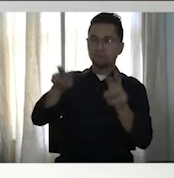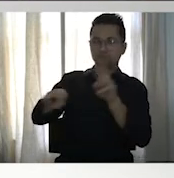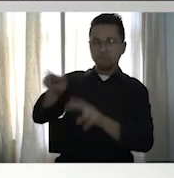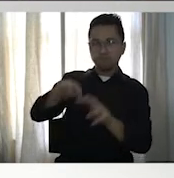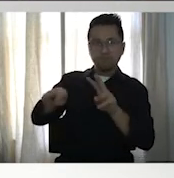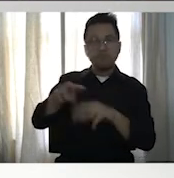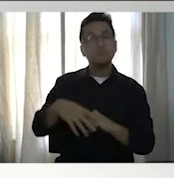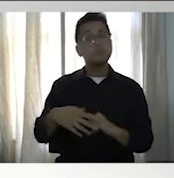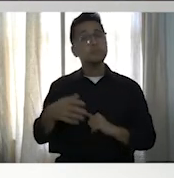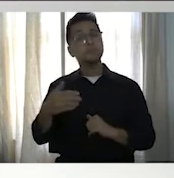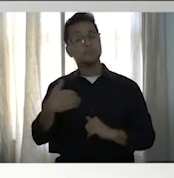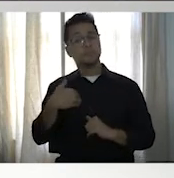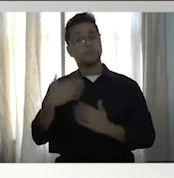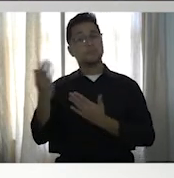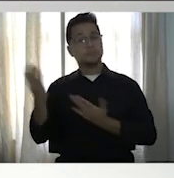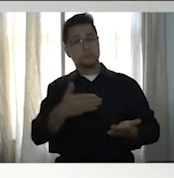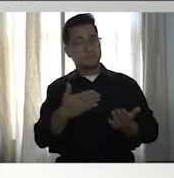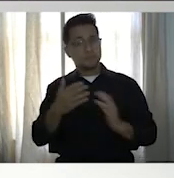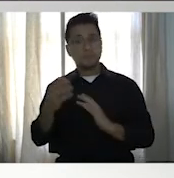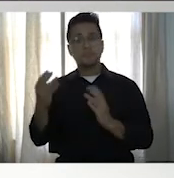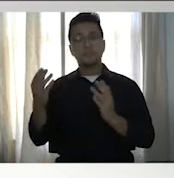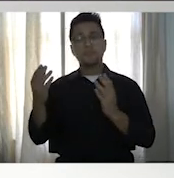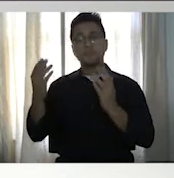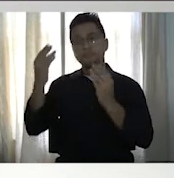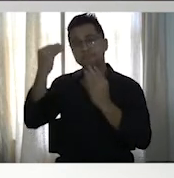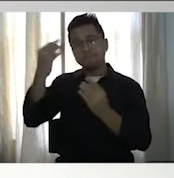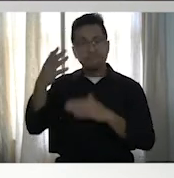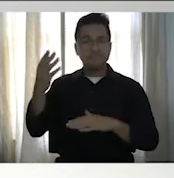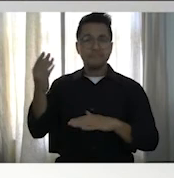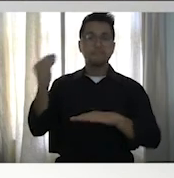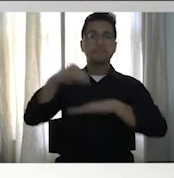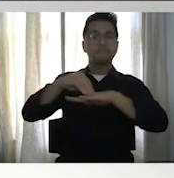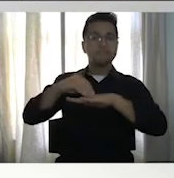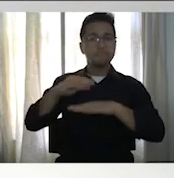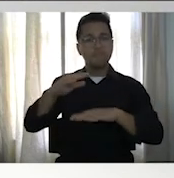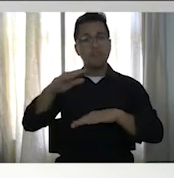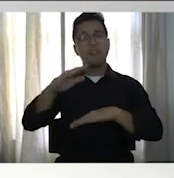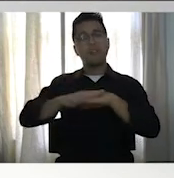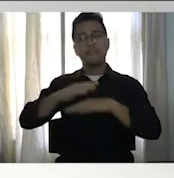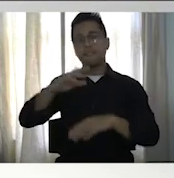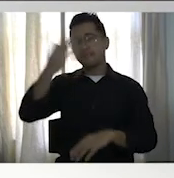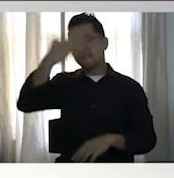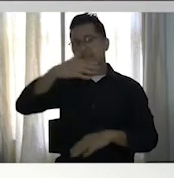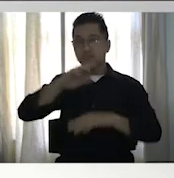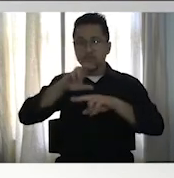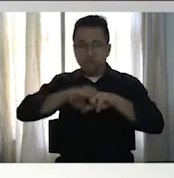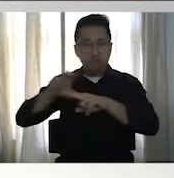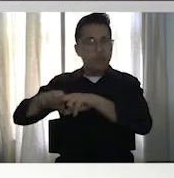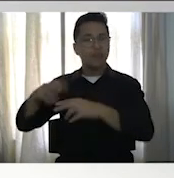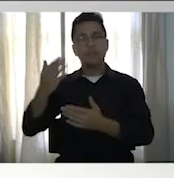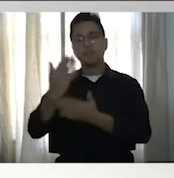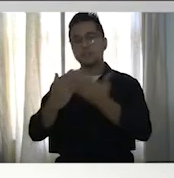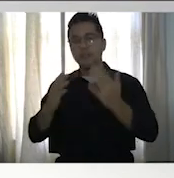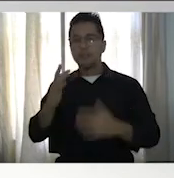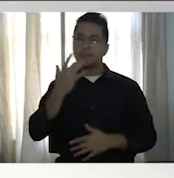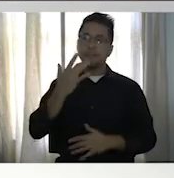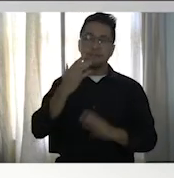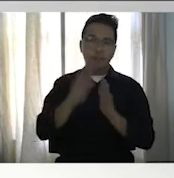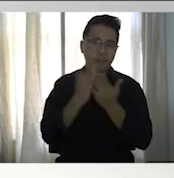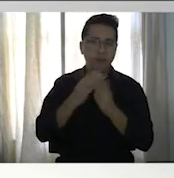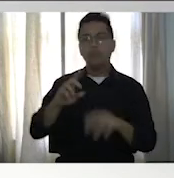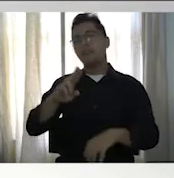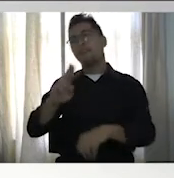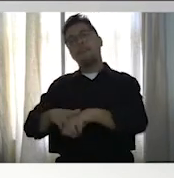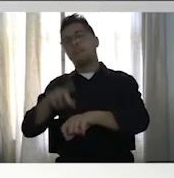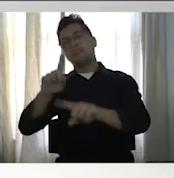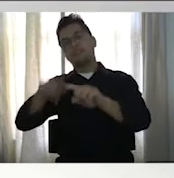some materials which we put on the front chairs if you want to come and take a look. Some of our favorite books. Of course, we couldn't bring our whole library